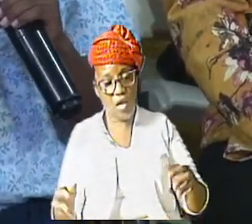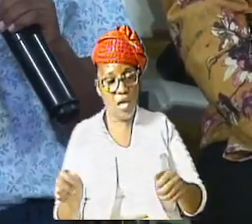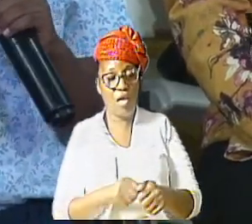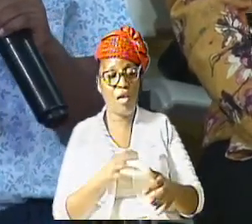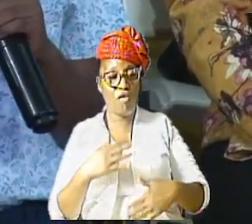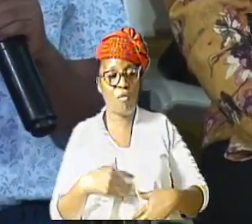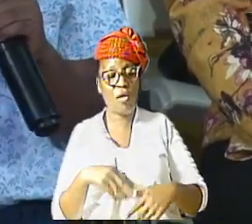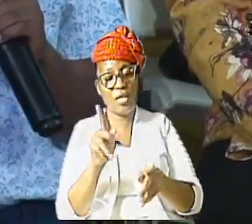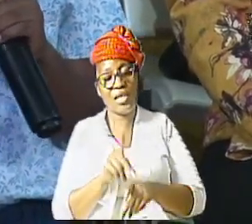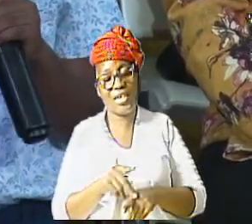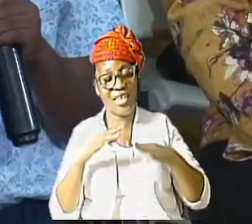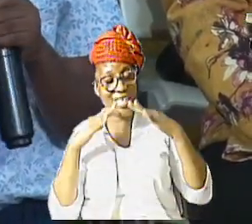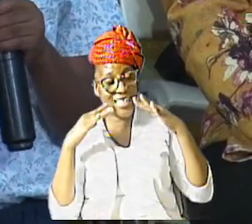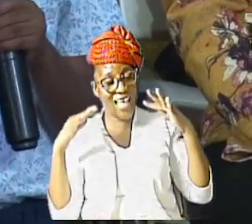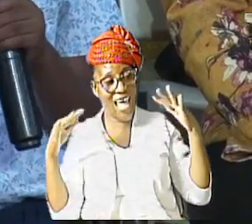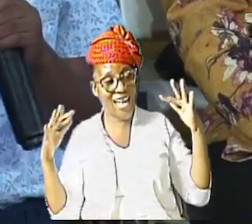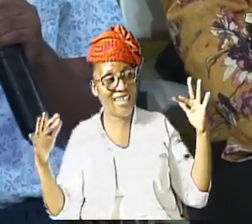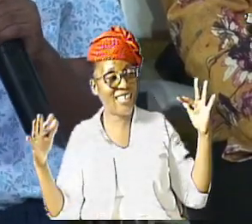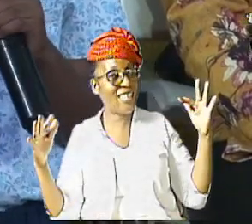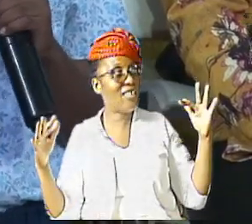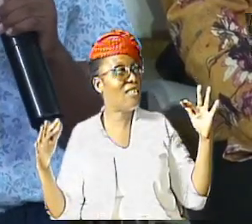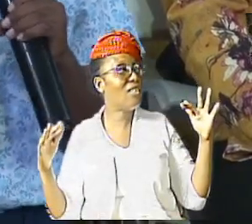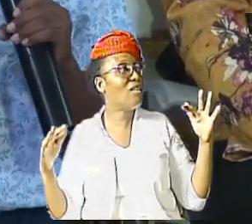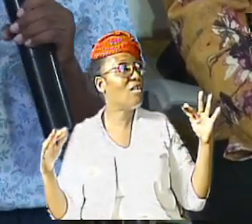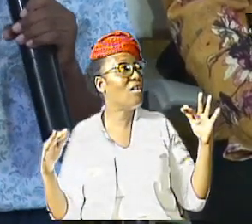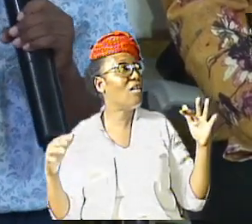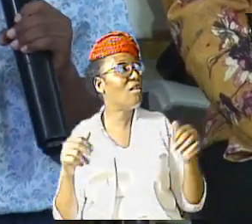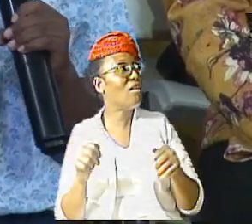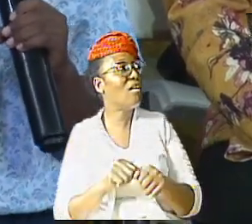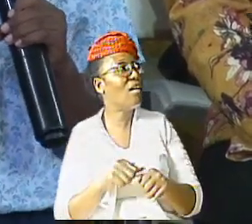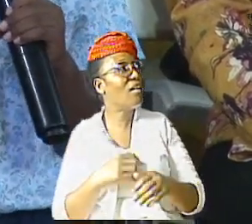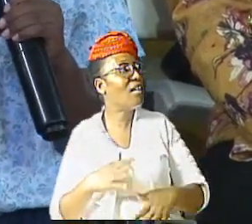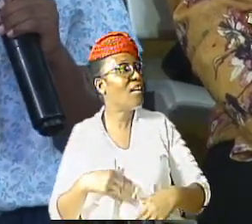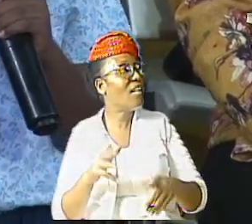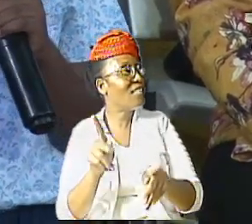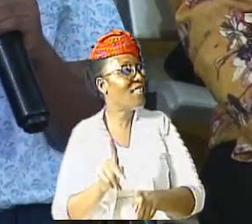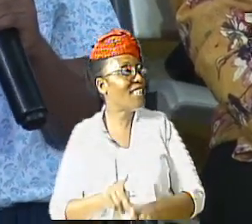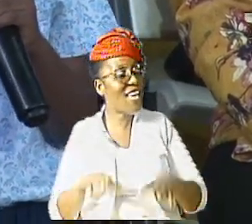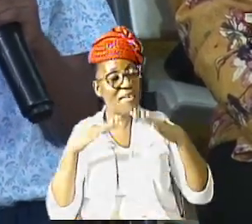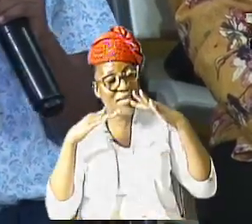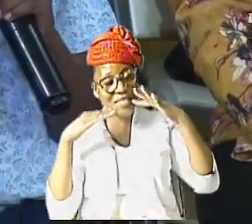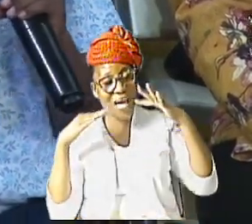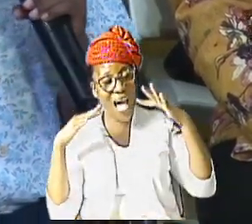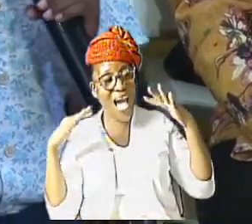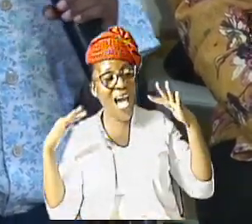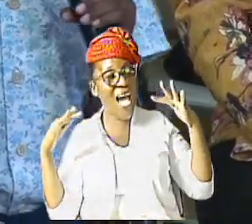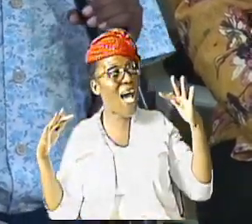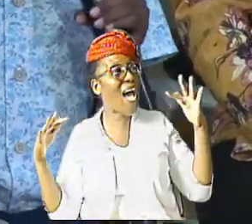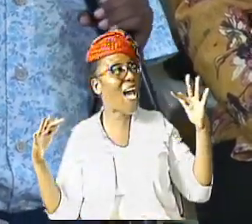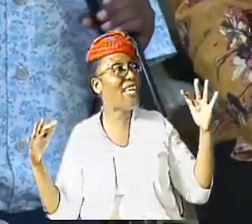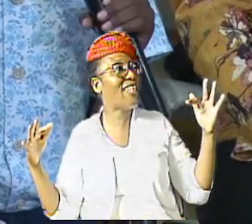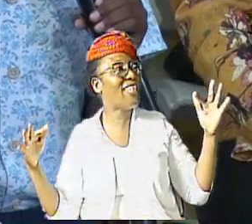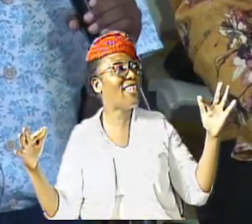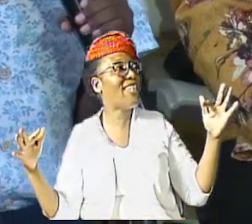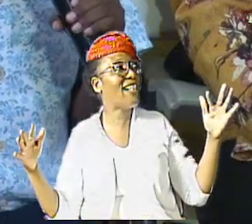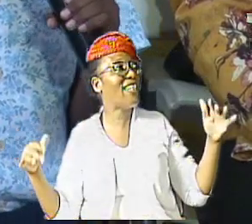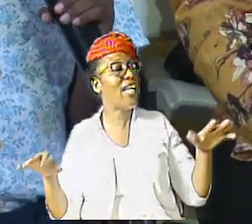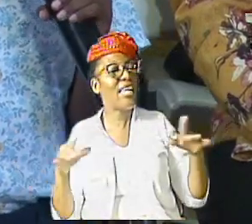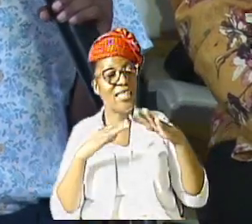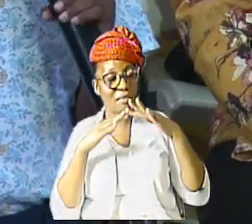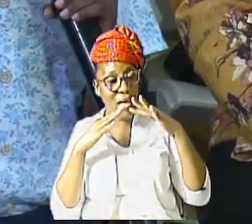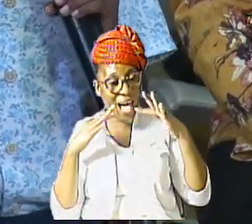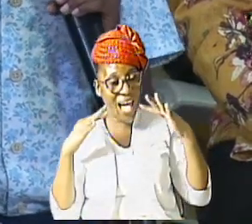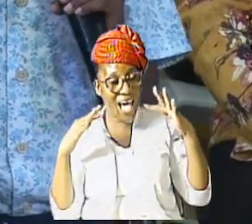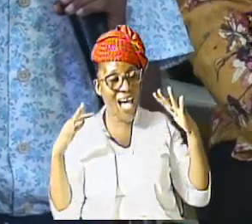to keep smiling. Everybody ought to keep smiling.